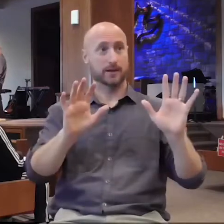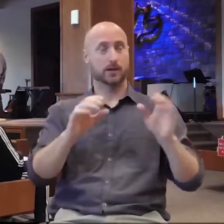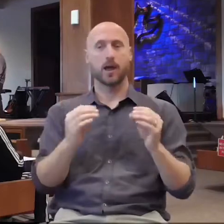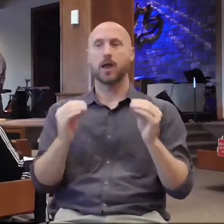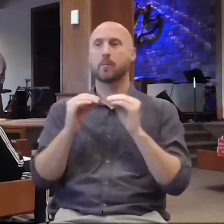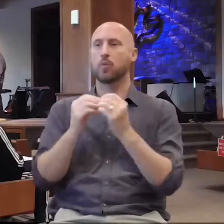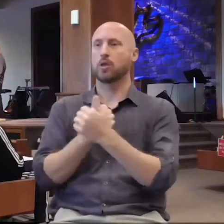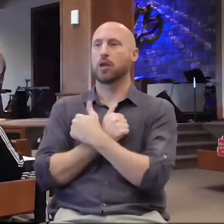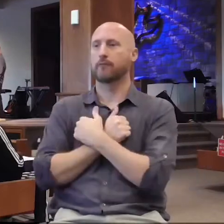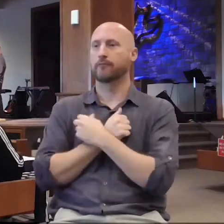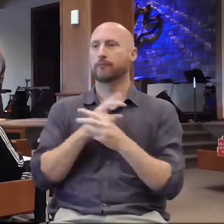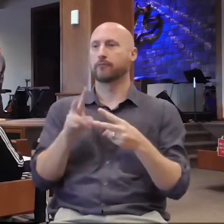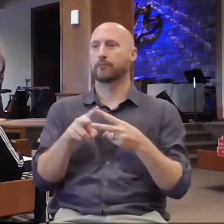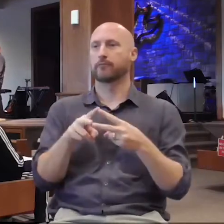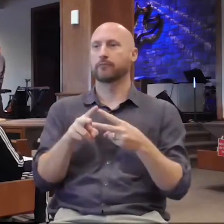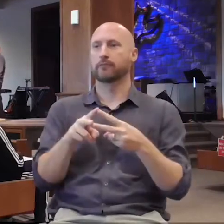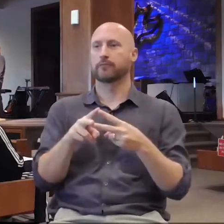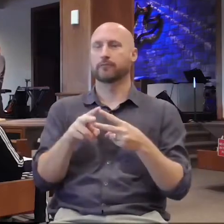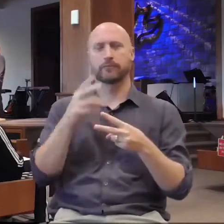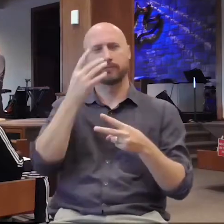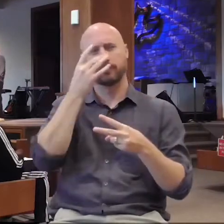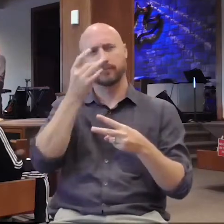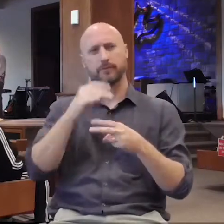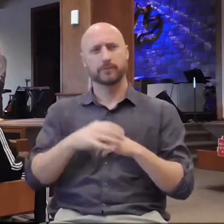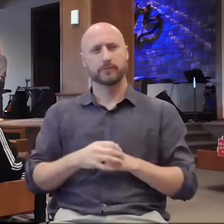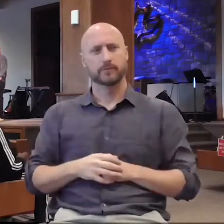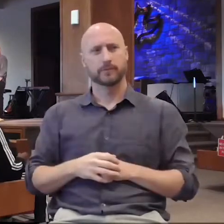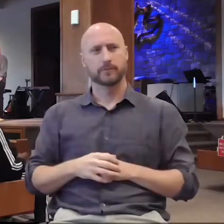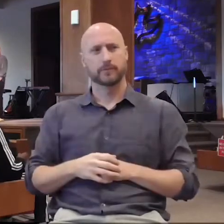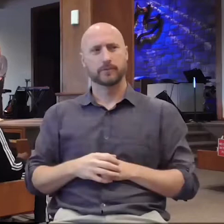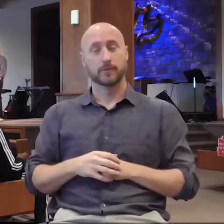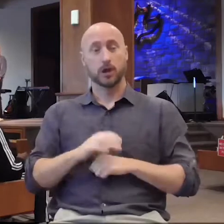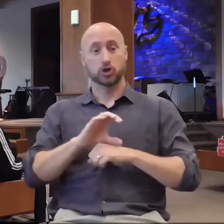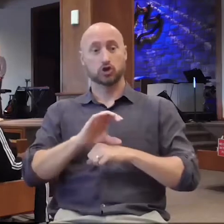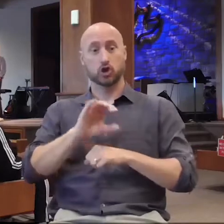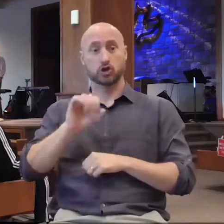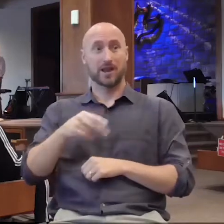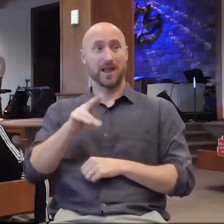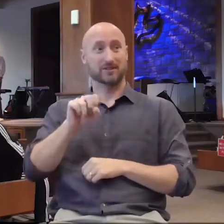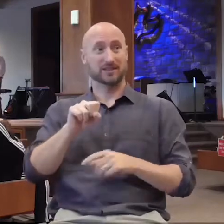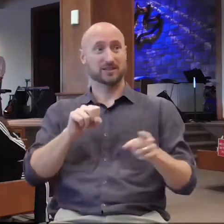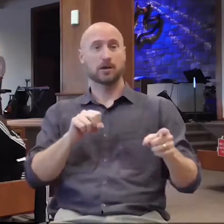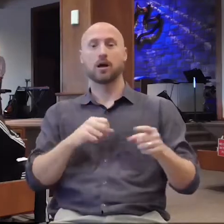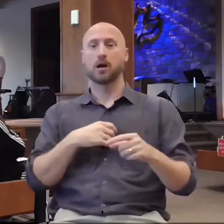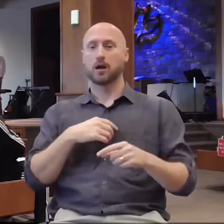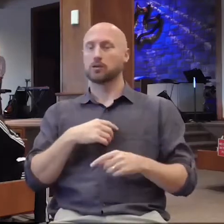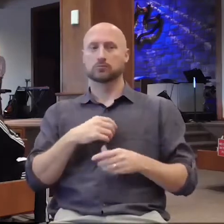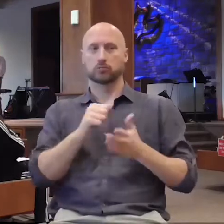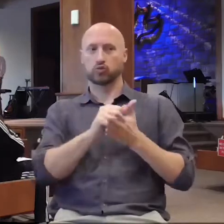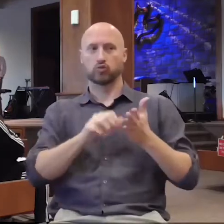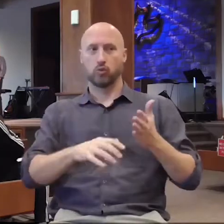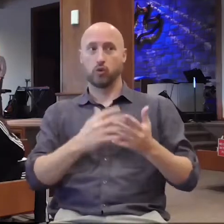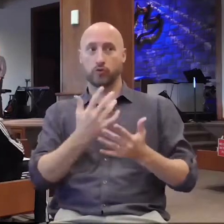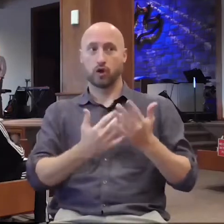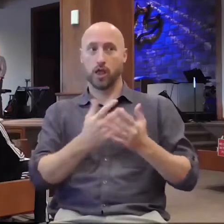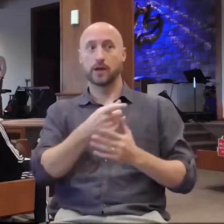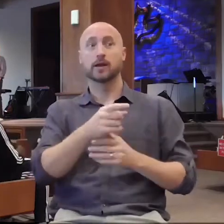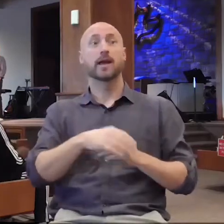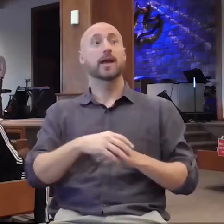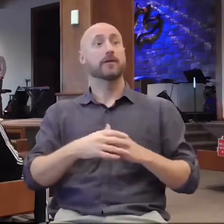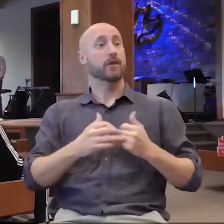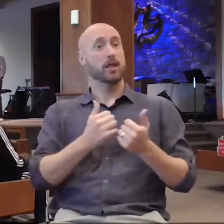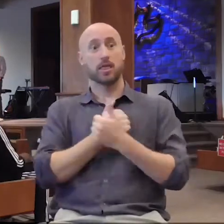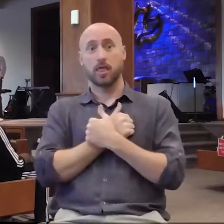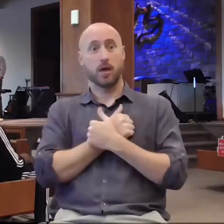have more love. Interesting. And here's this church at Ephesus. He's saying, I'm going to remove your light if your love isn't there where it should